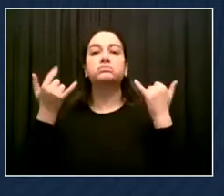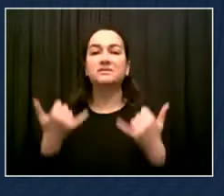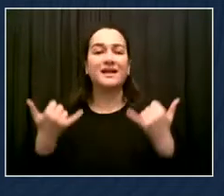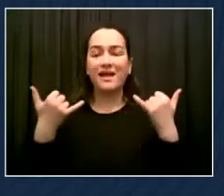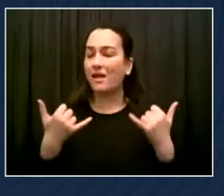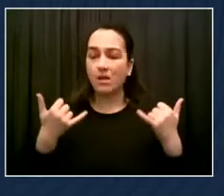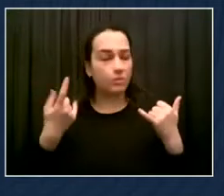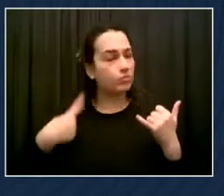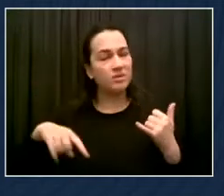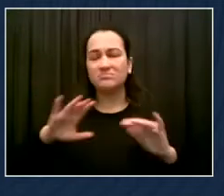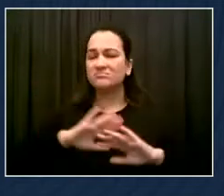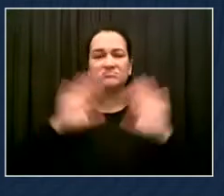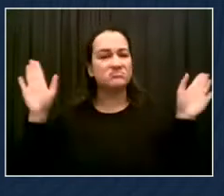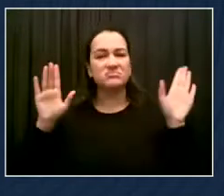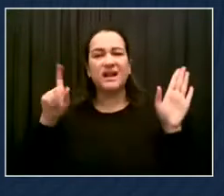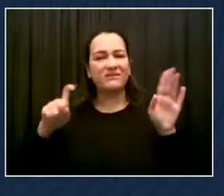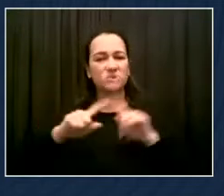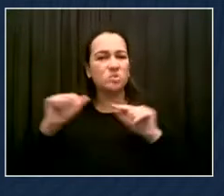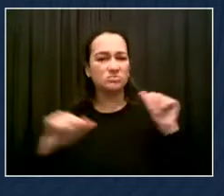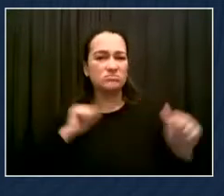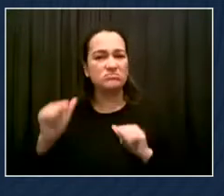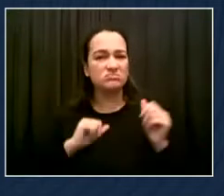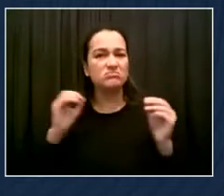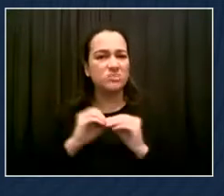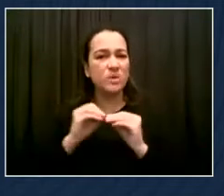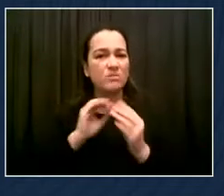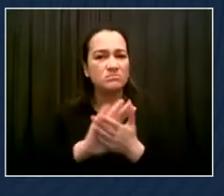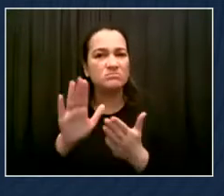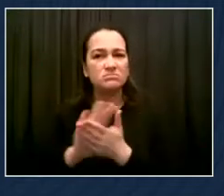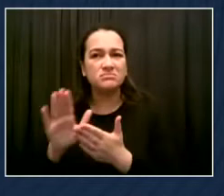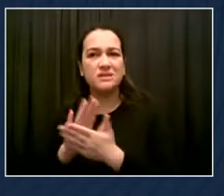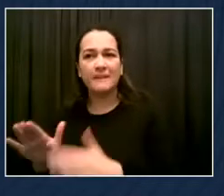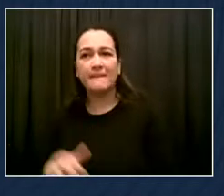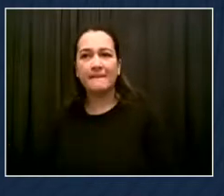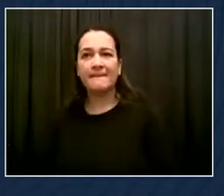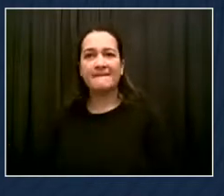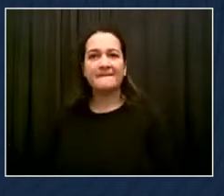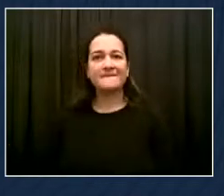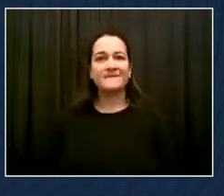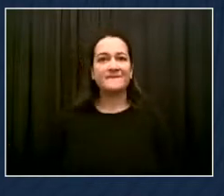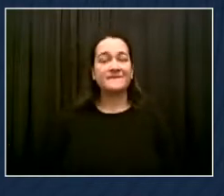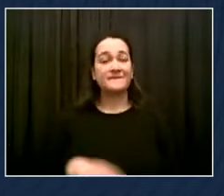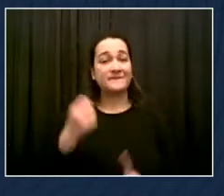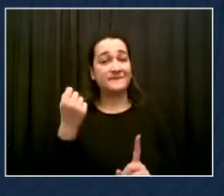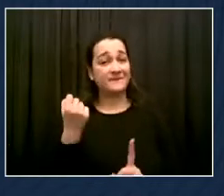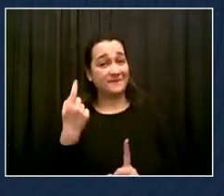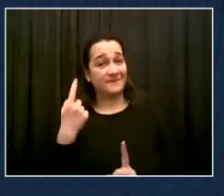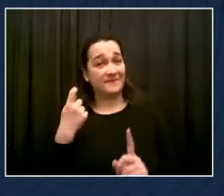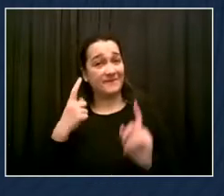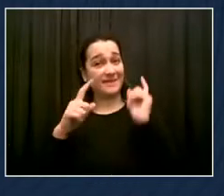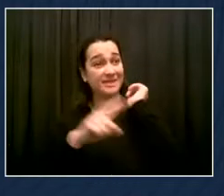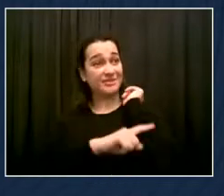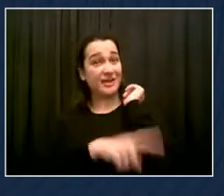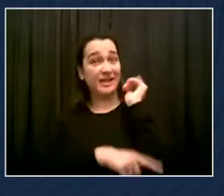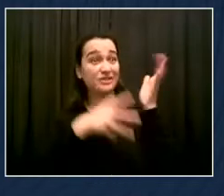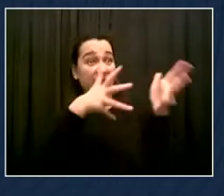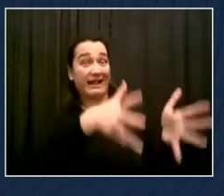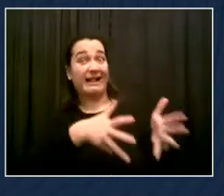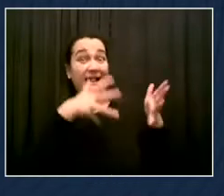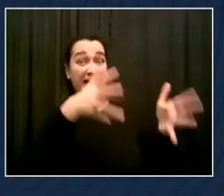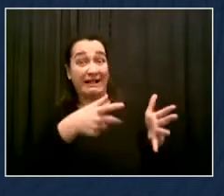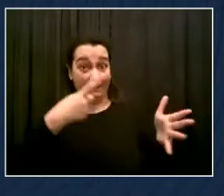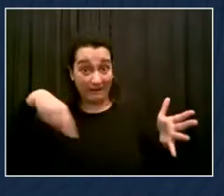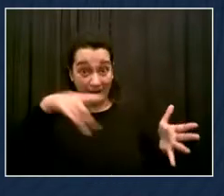it to disappear. We don't even notice when it disappears, but everyone screams when it doesn't. So this funding will also help make their